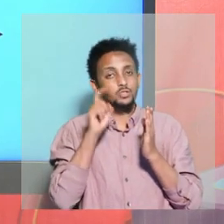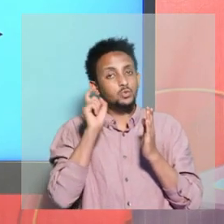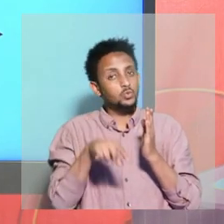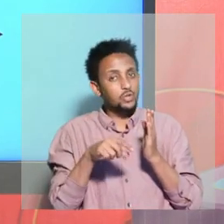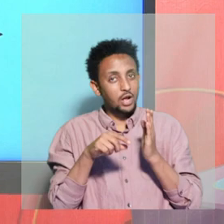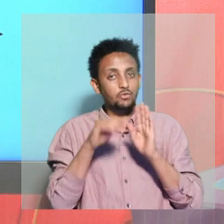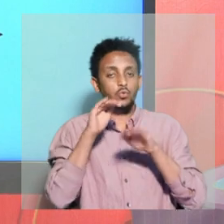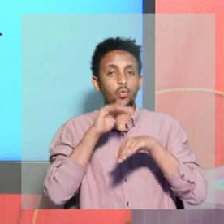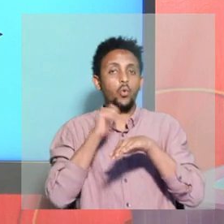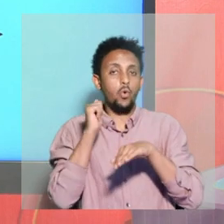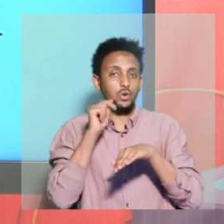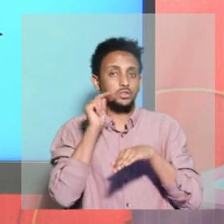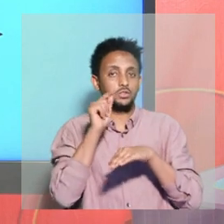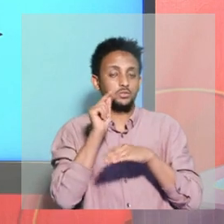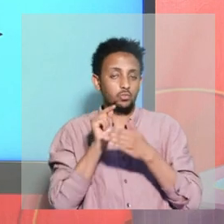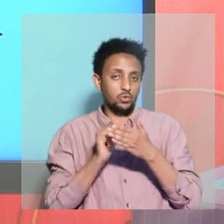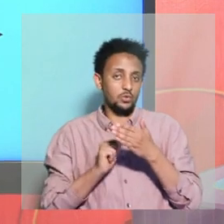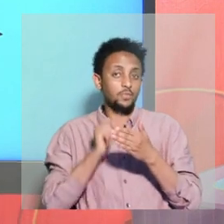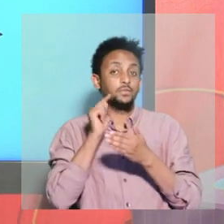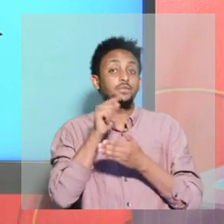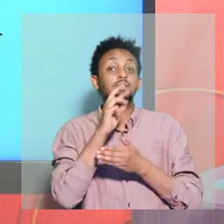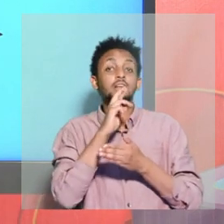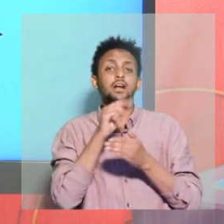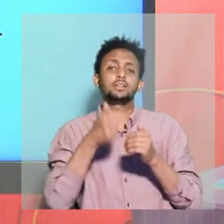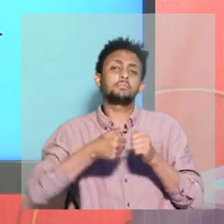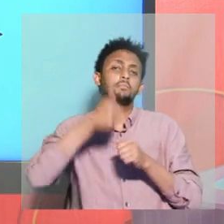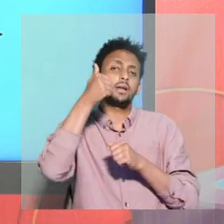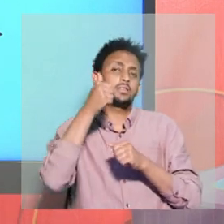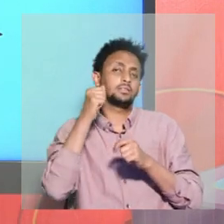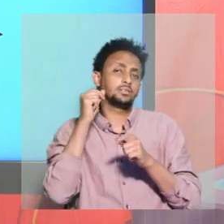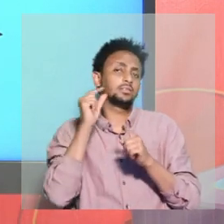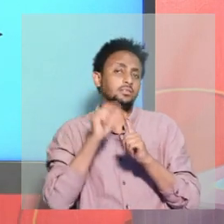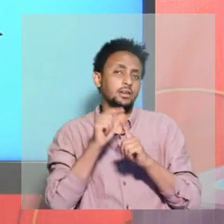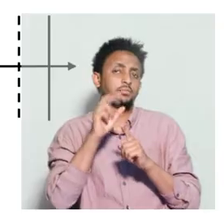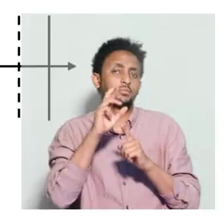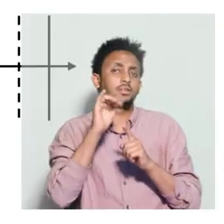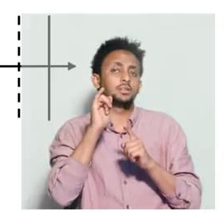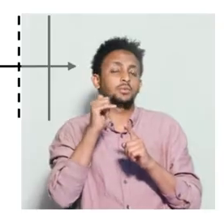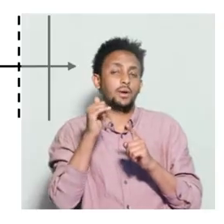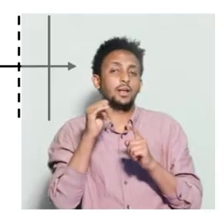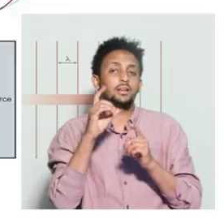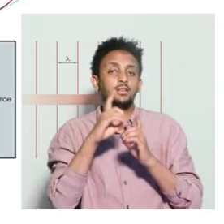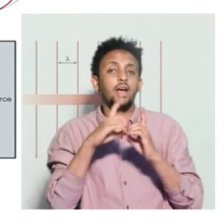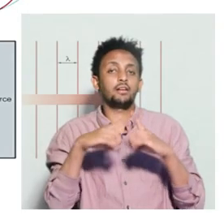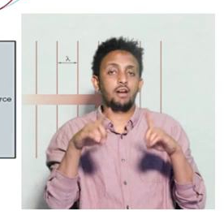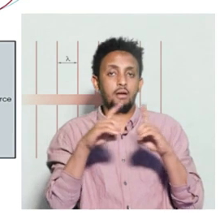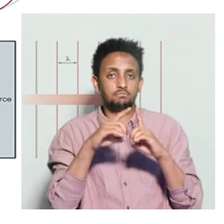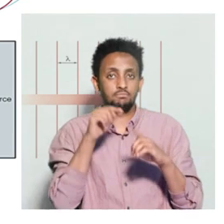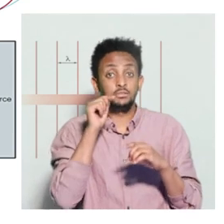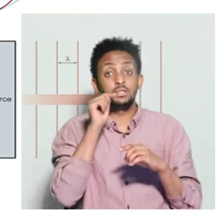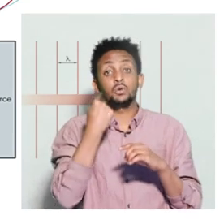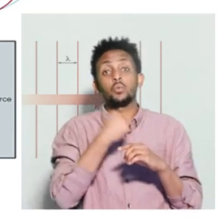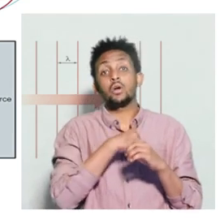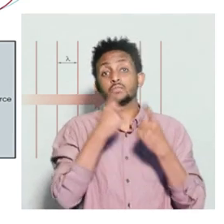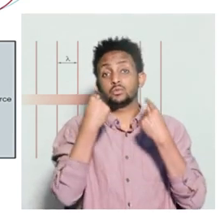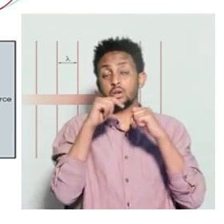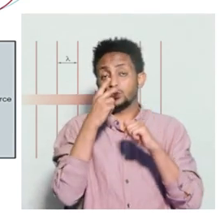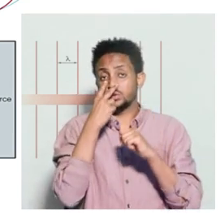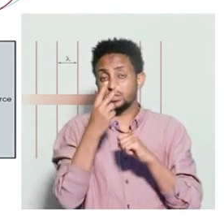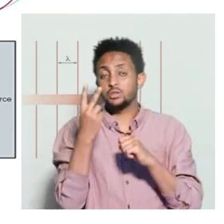have to recall these points. So these are the main terms, wavefront and ray diagram. Now let's try to see